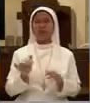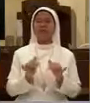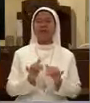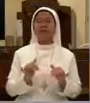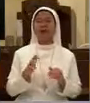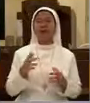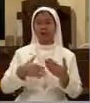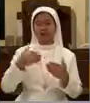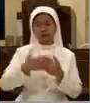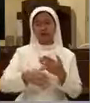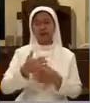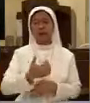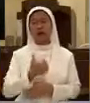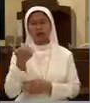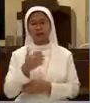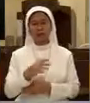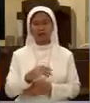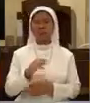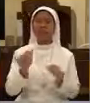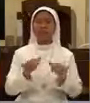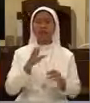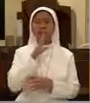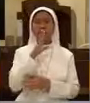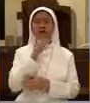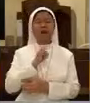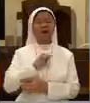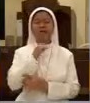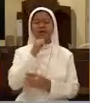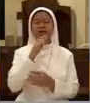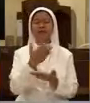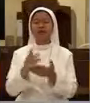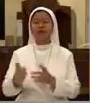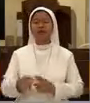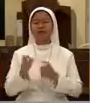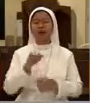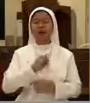on mission, I will not share the gift.